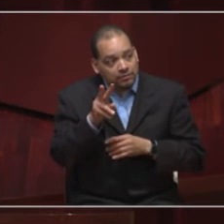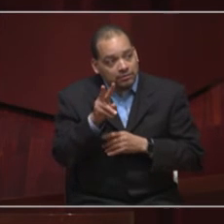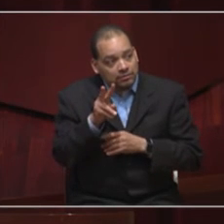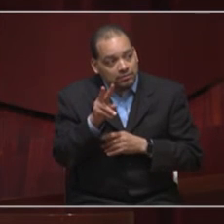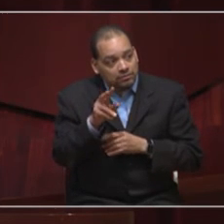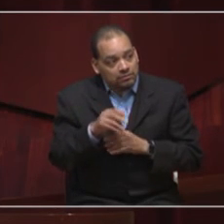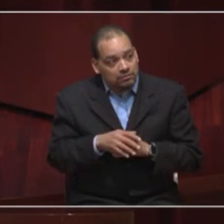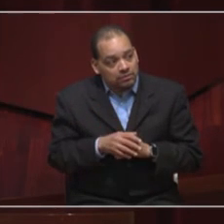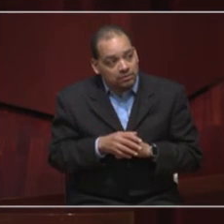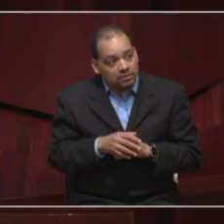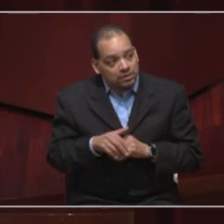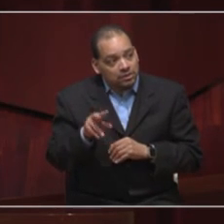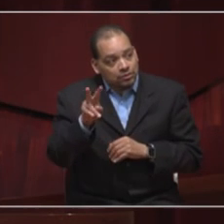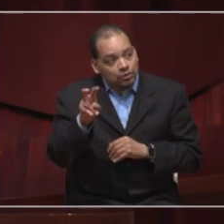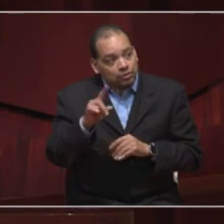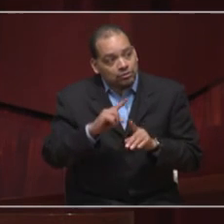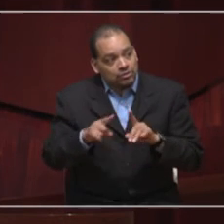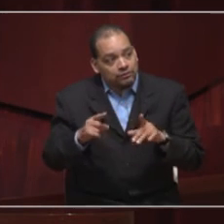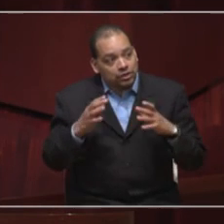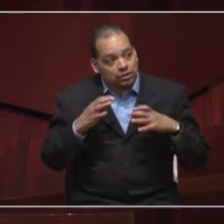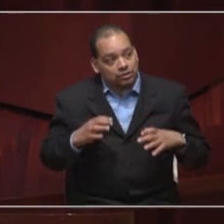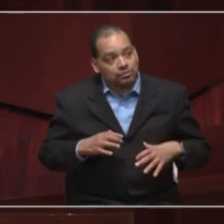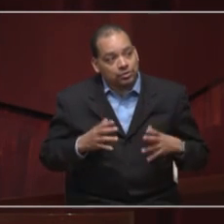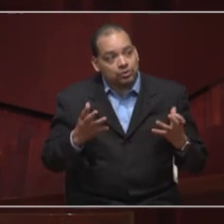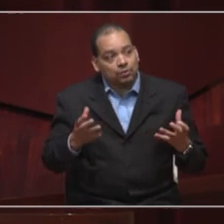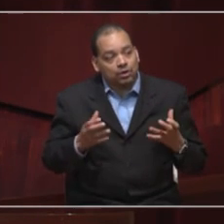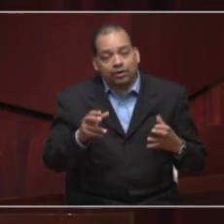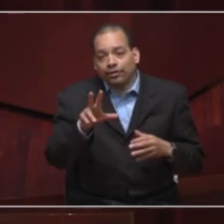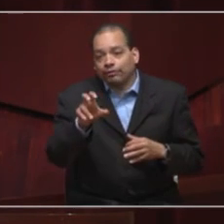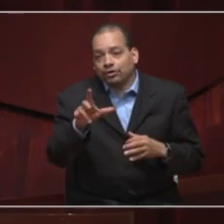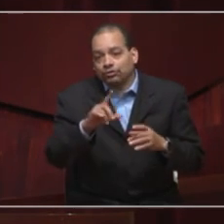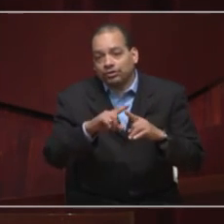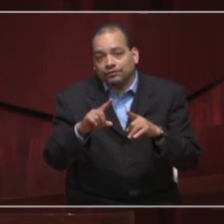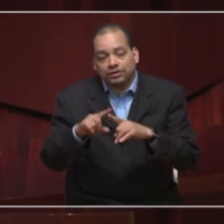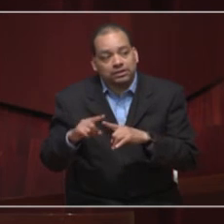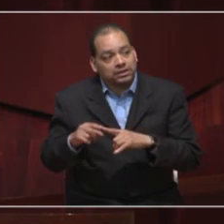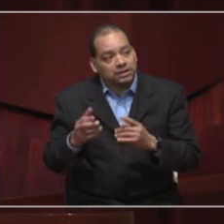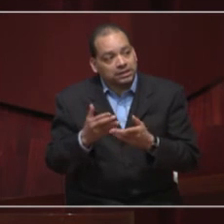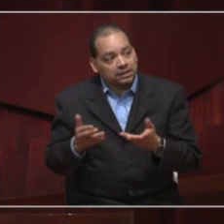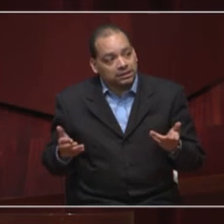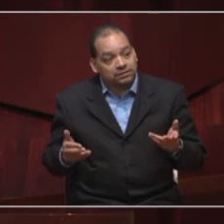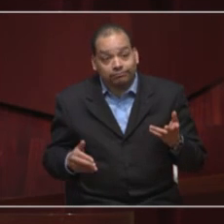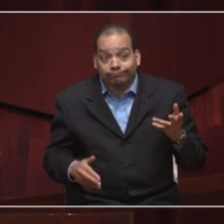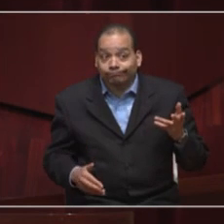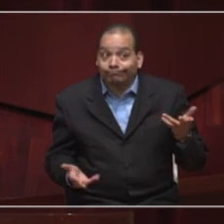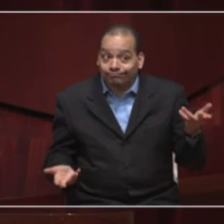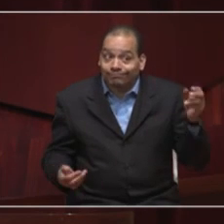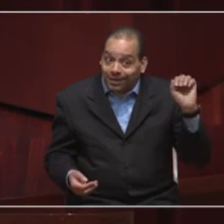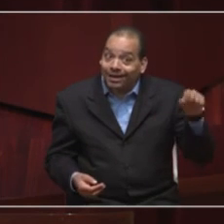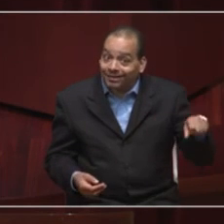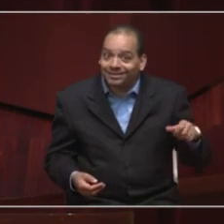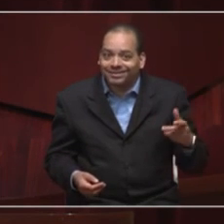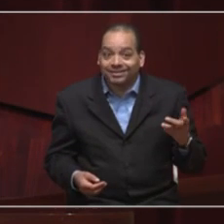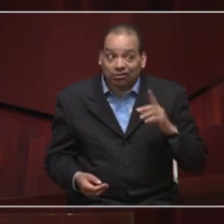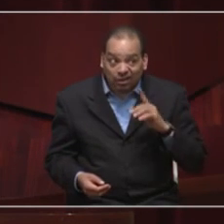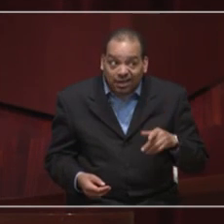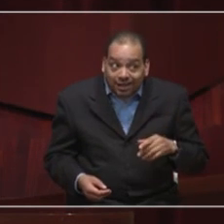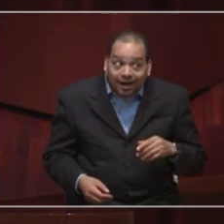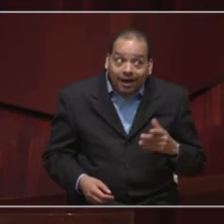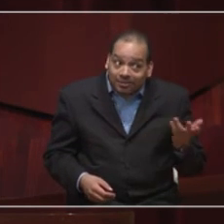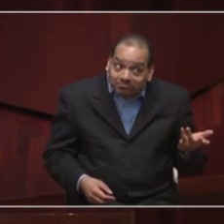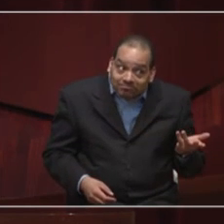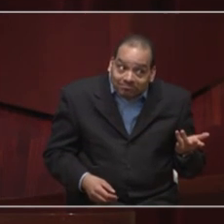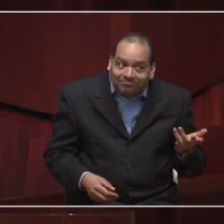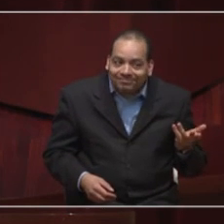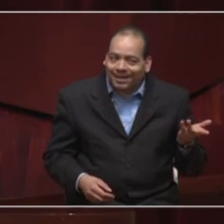mean, you'll have 200 customers asking you 300 different things. Oh, yes. if you just really? Yes.